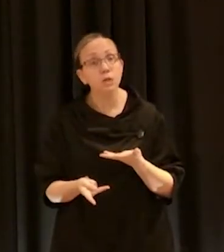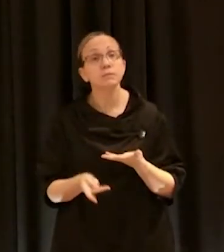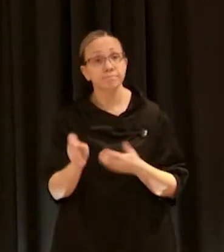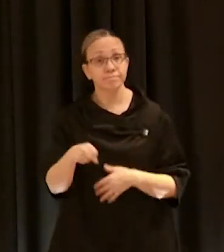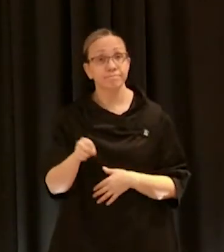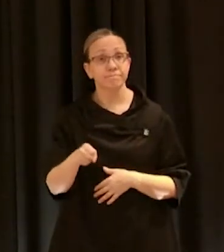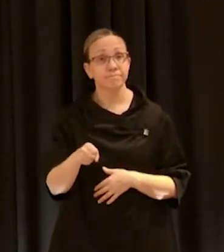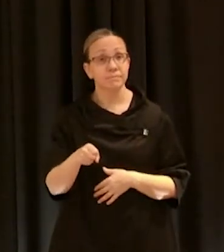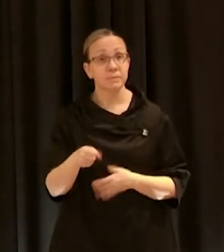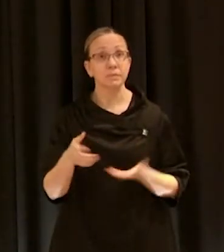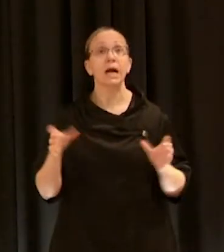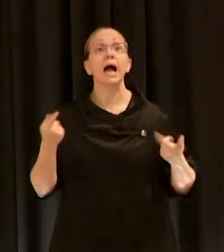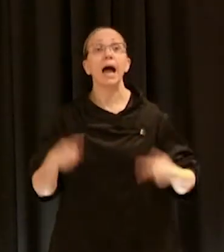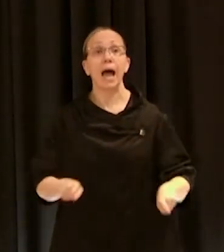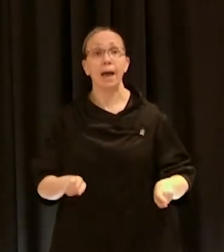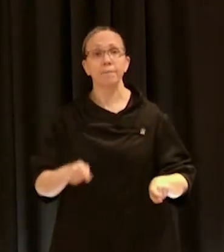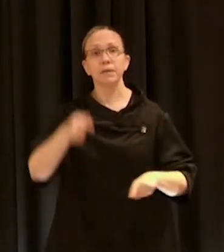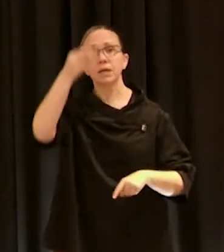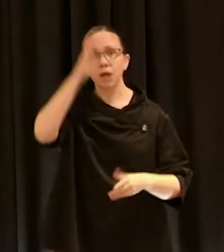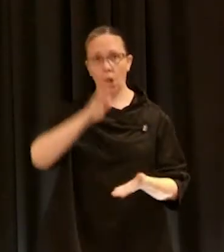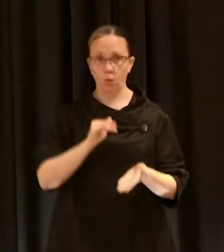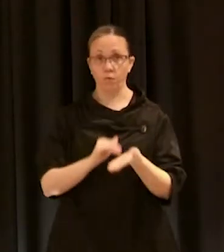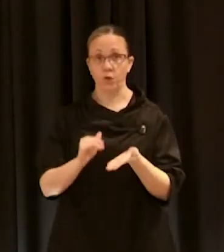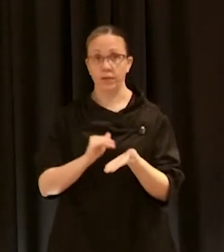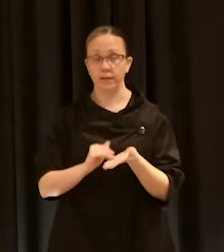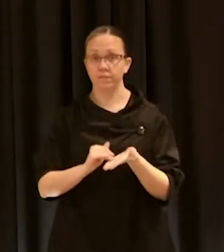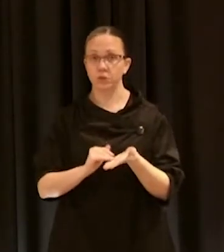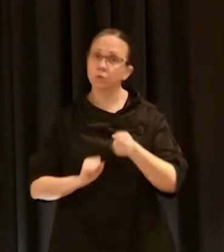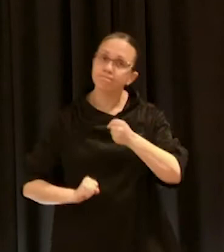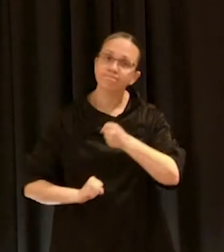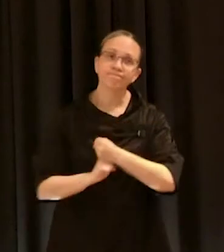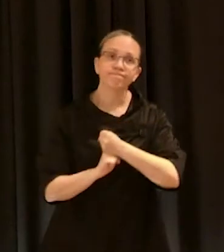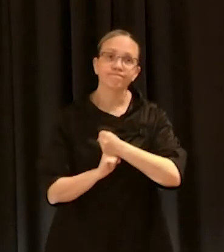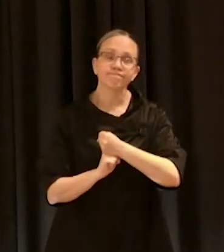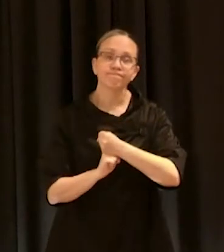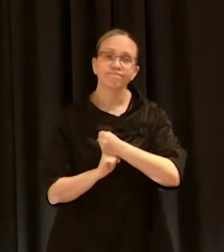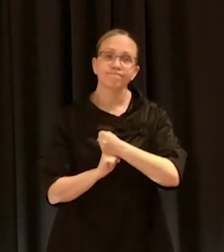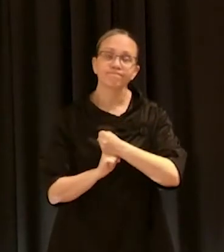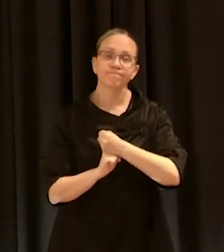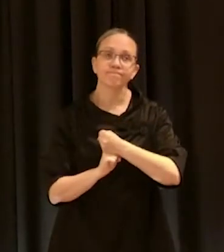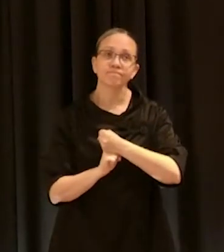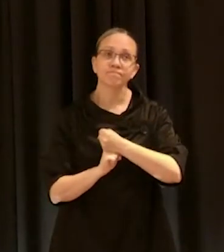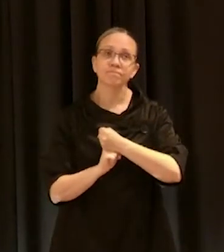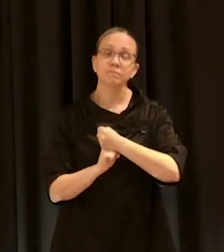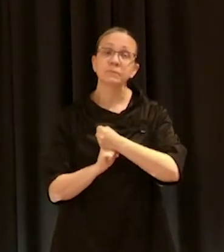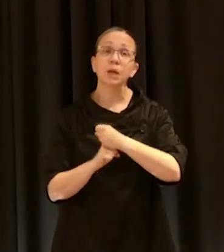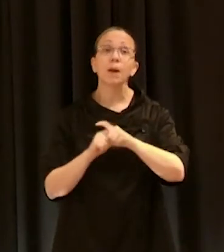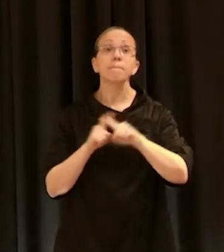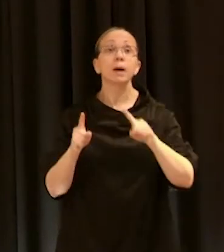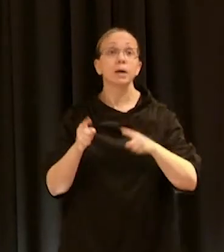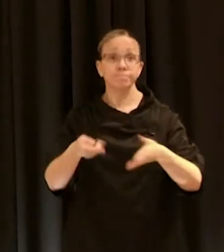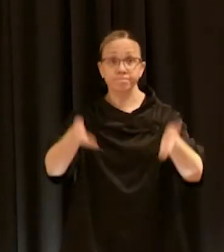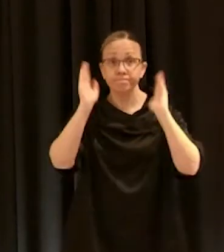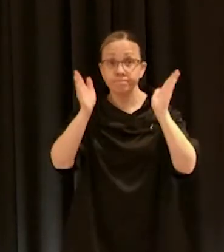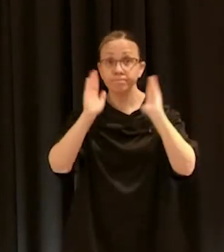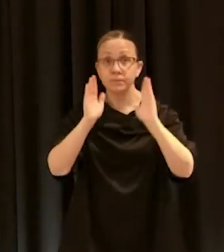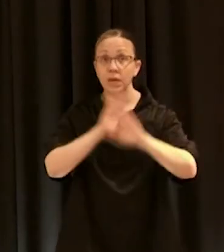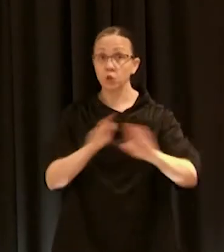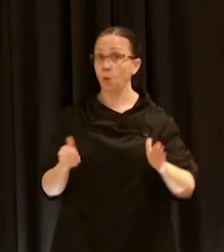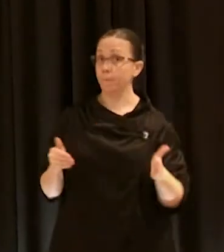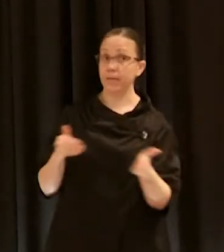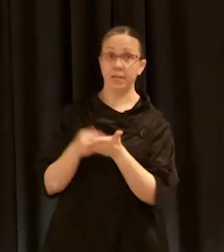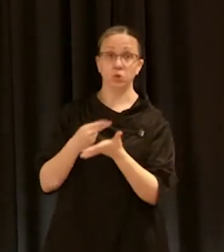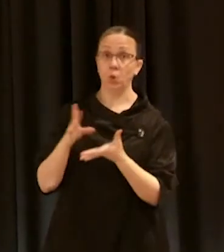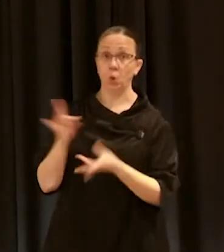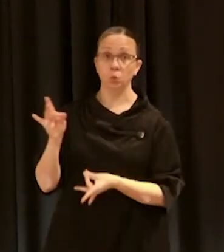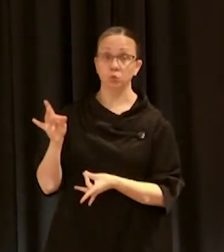fall. And when you do that, God will forgive you, he will stabilize you, and he will pick you back up. But you hear me, don't blaspheme the